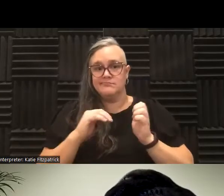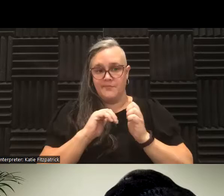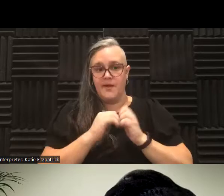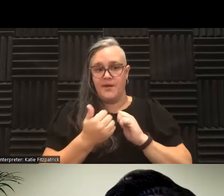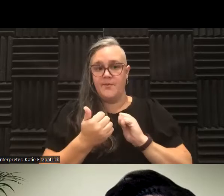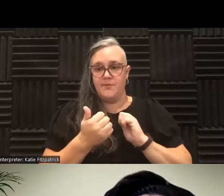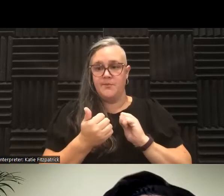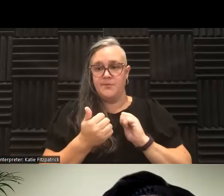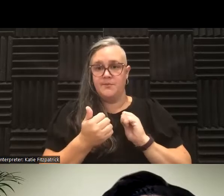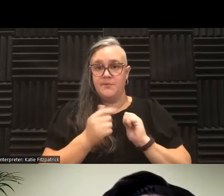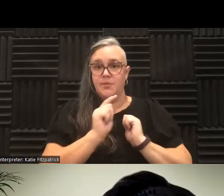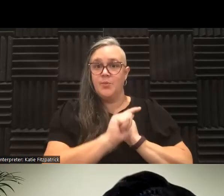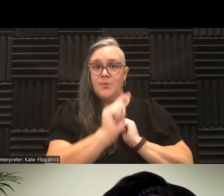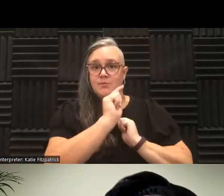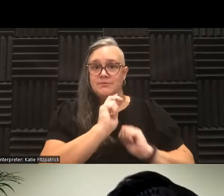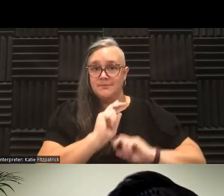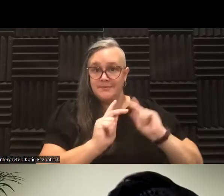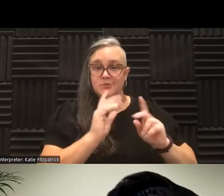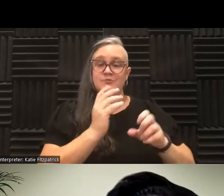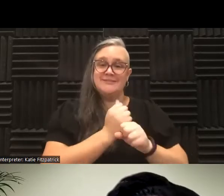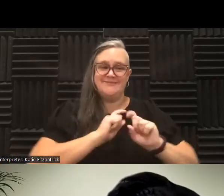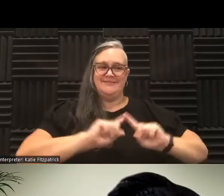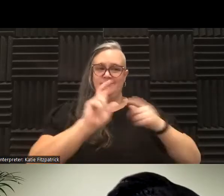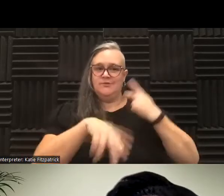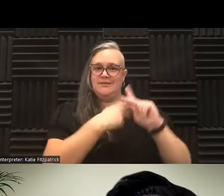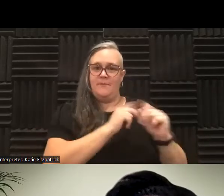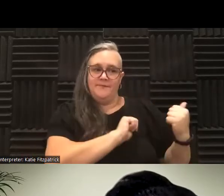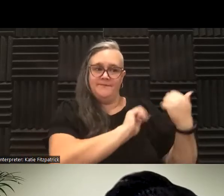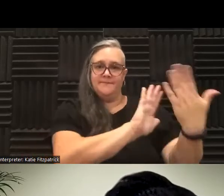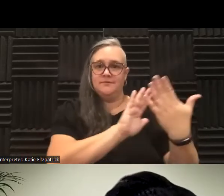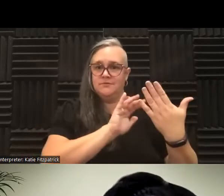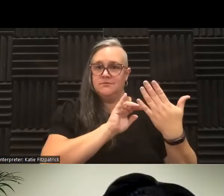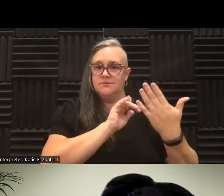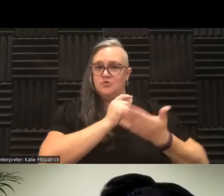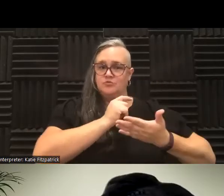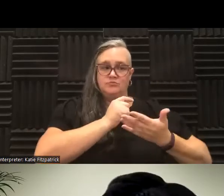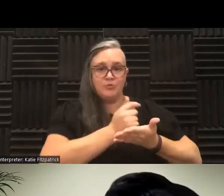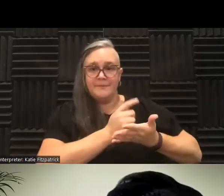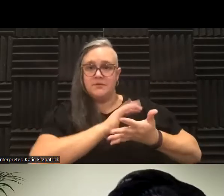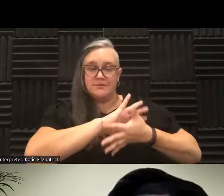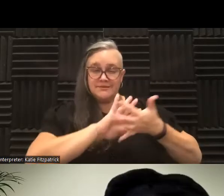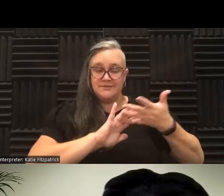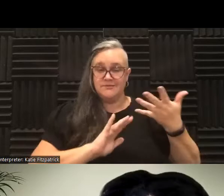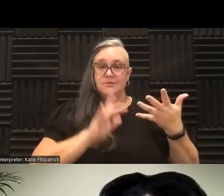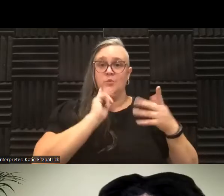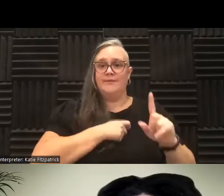those certain folks receive different treatment and how that can really start to impact others.